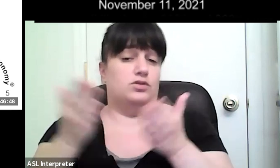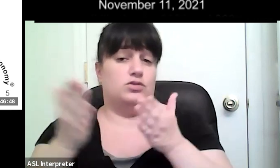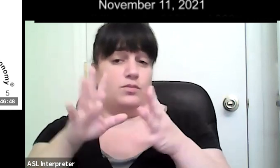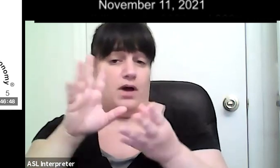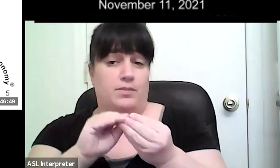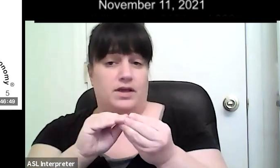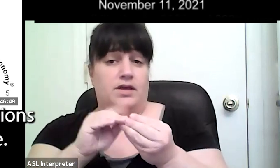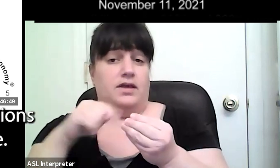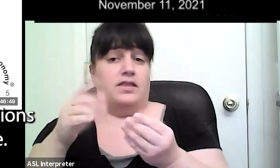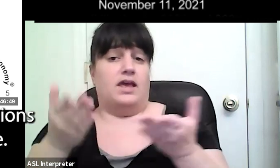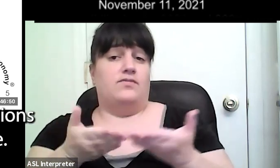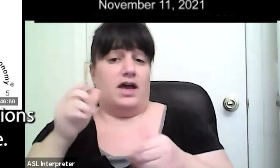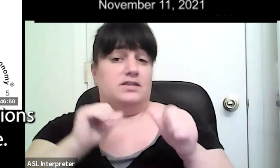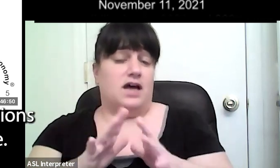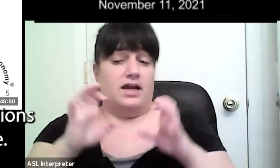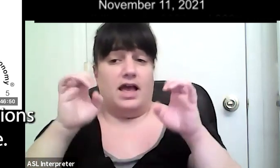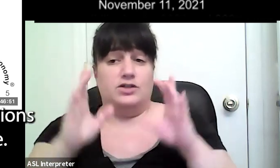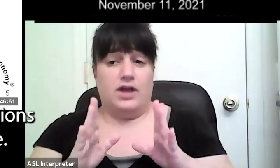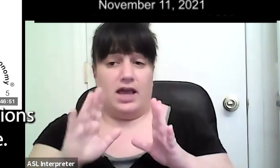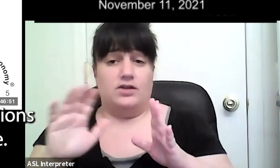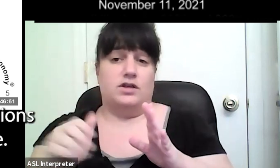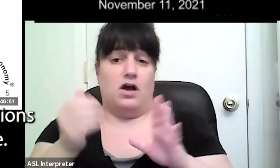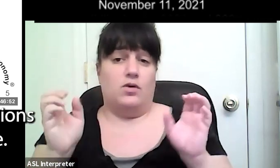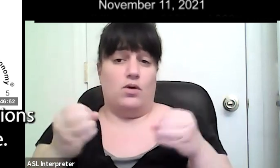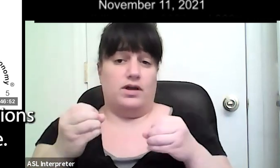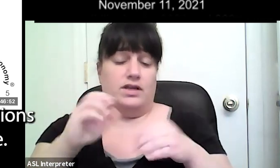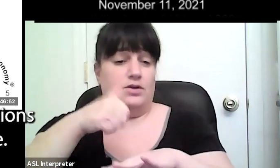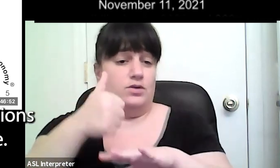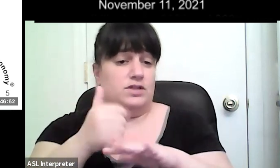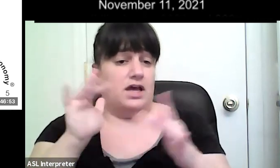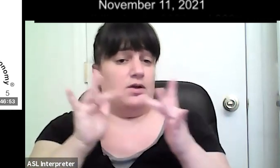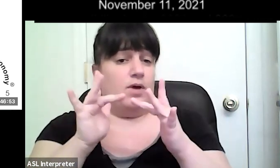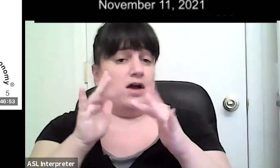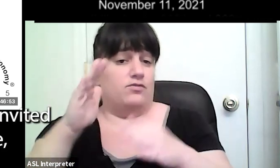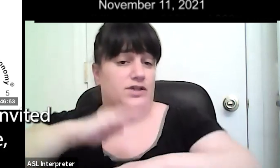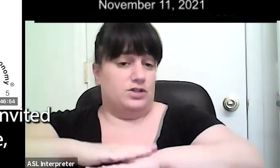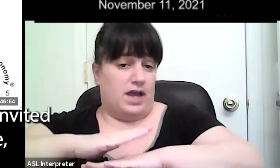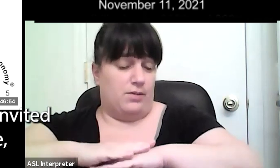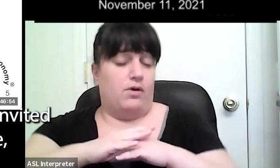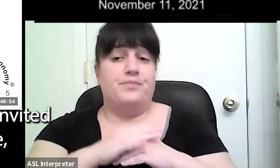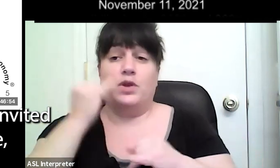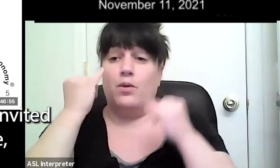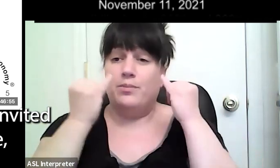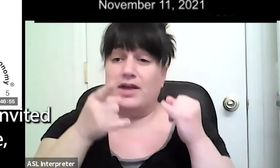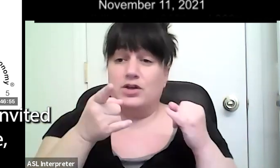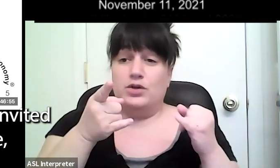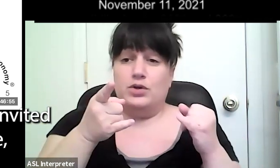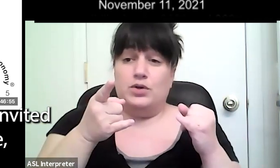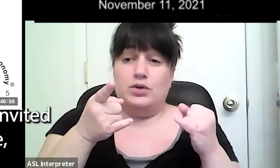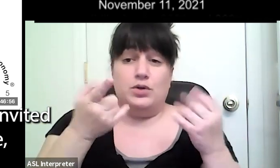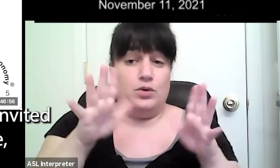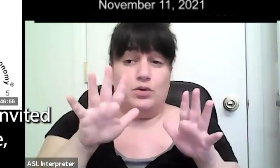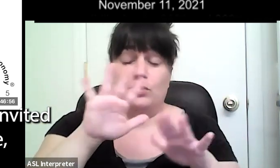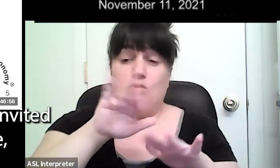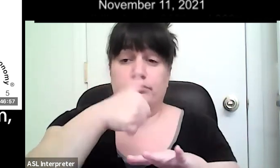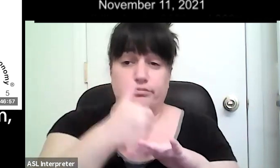invite scientists, educators, and other organizations to set up an outreach table. So imagine that you have been invited to set up